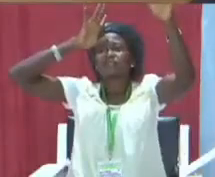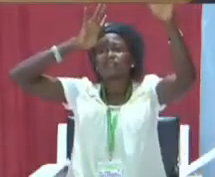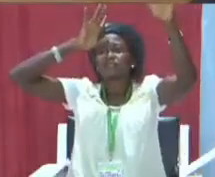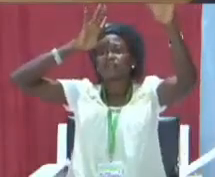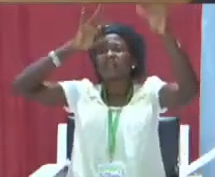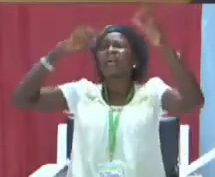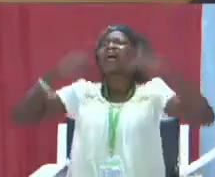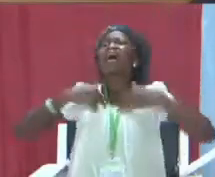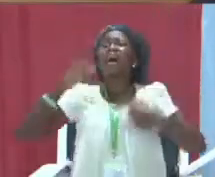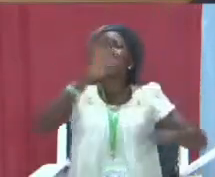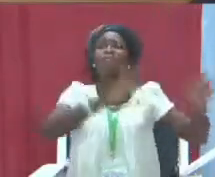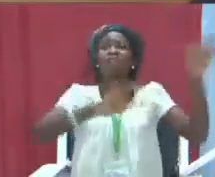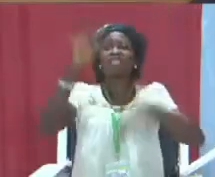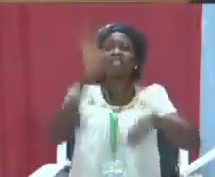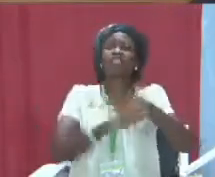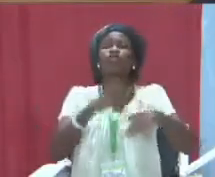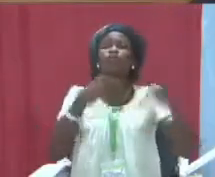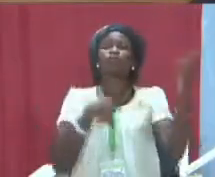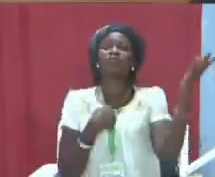have mercy on me.